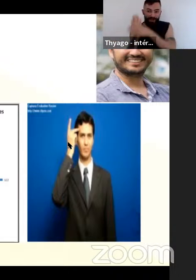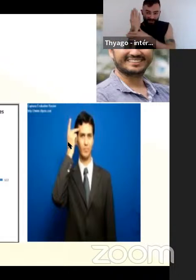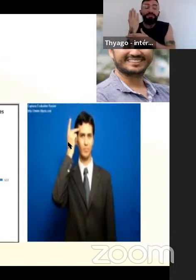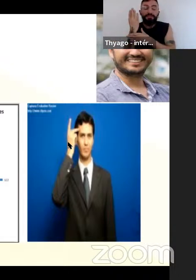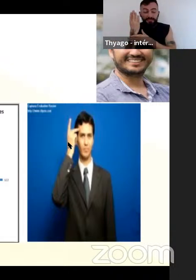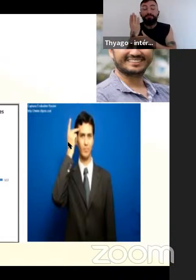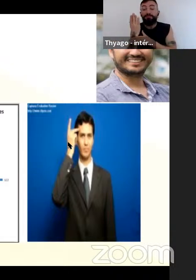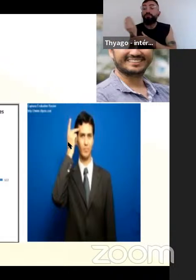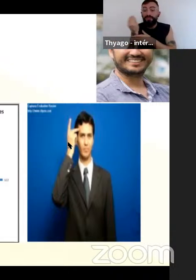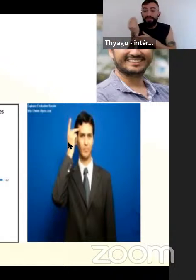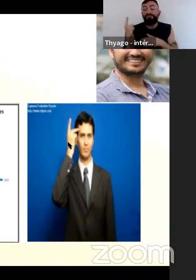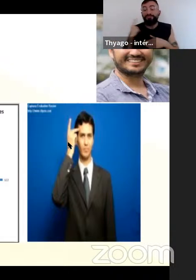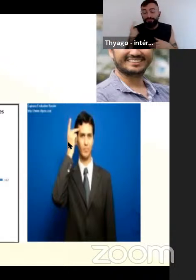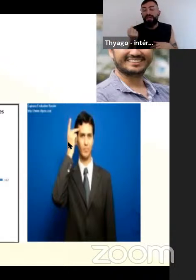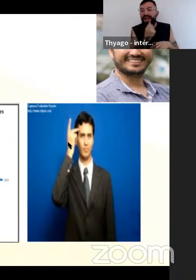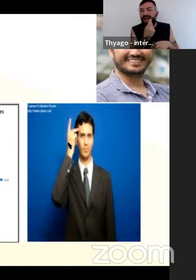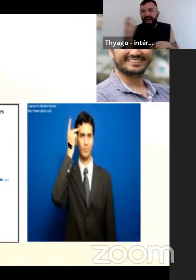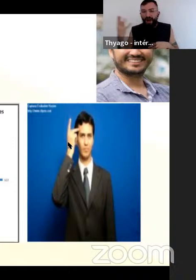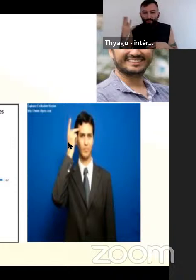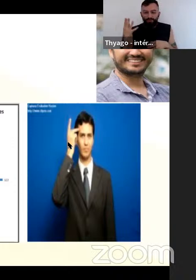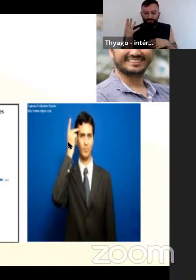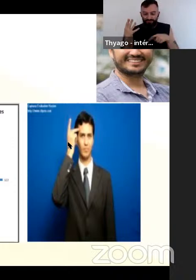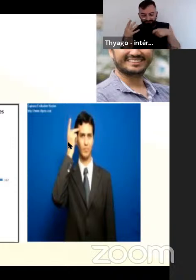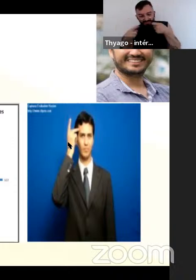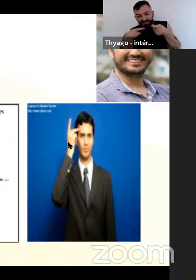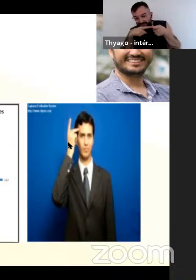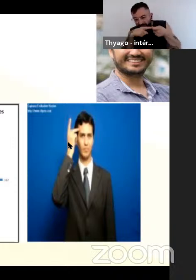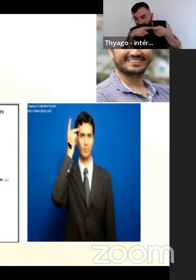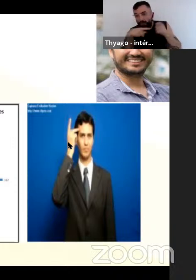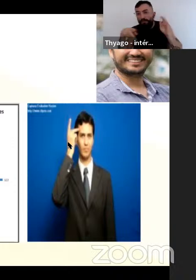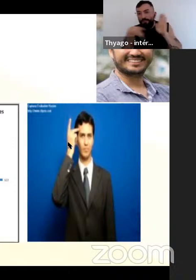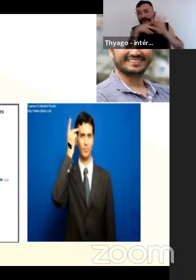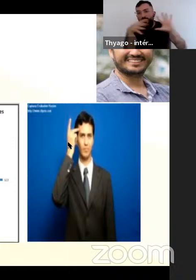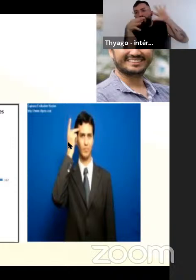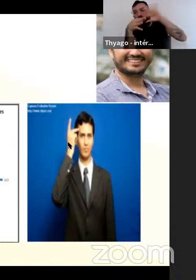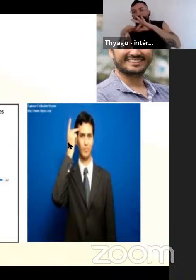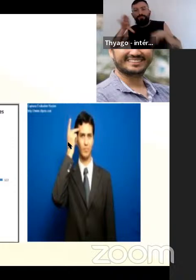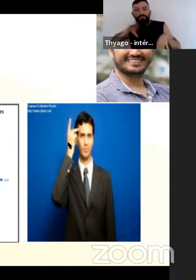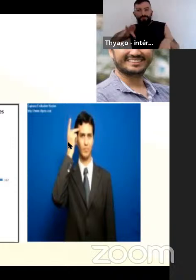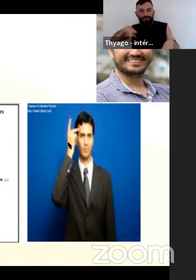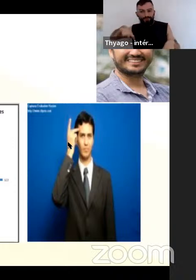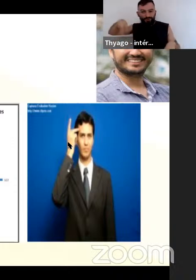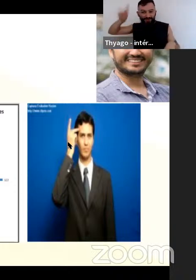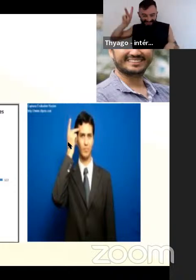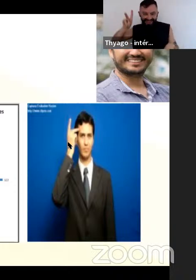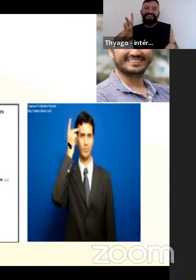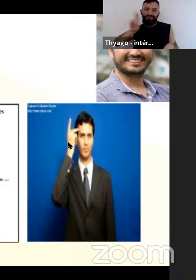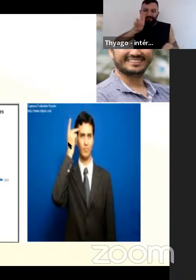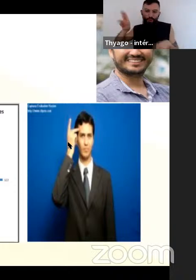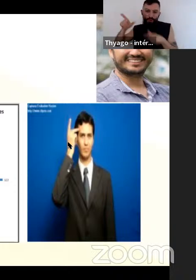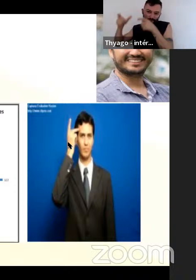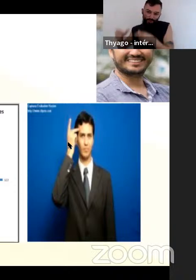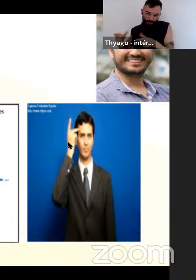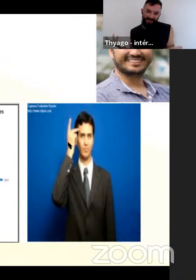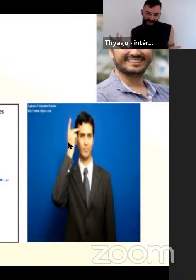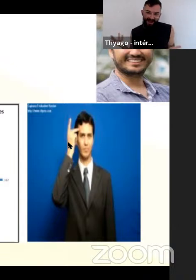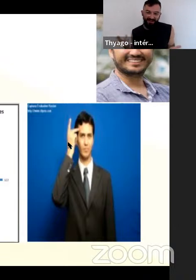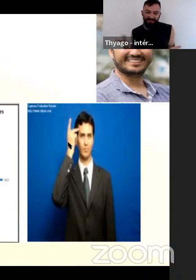represents elements of the Portuguese toponym, the letter